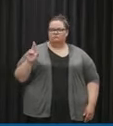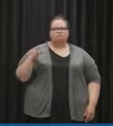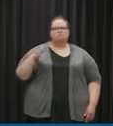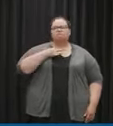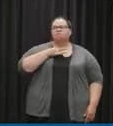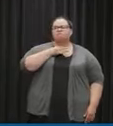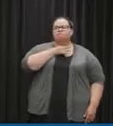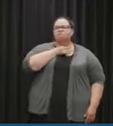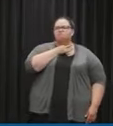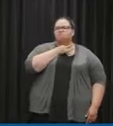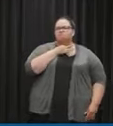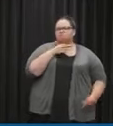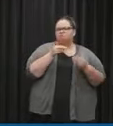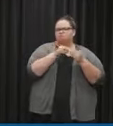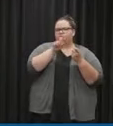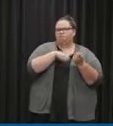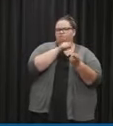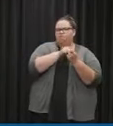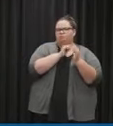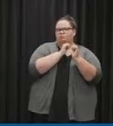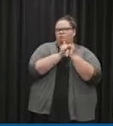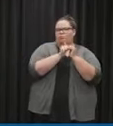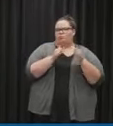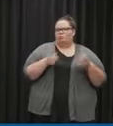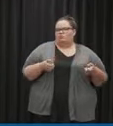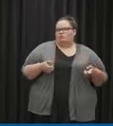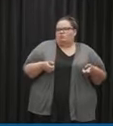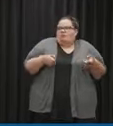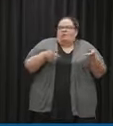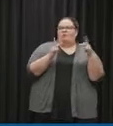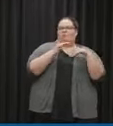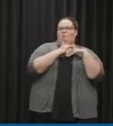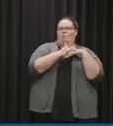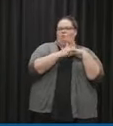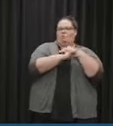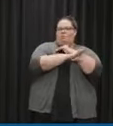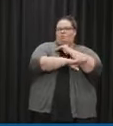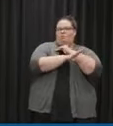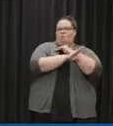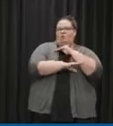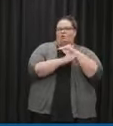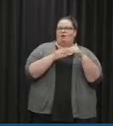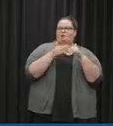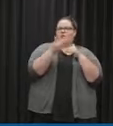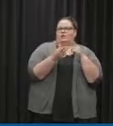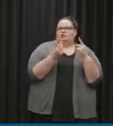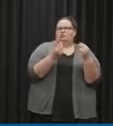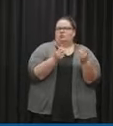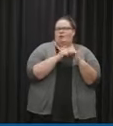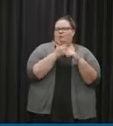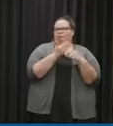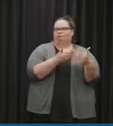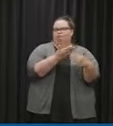Just wondering if you can be specific as to what sports will be available in the fall and what next steps are